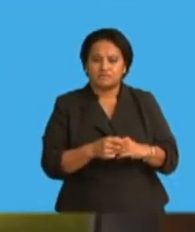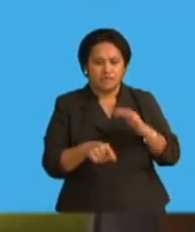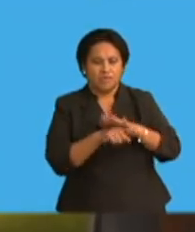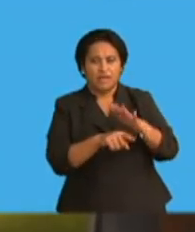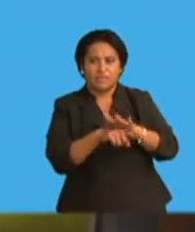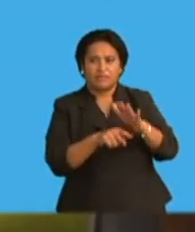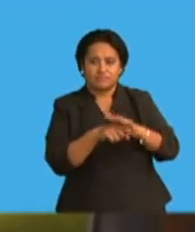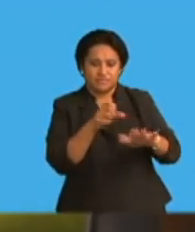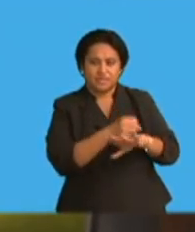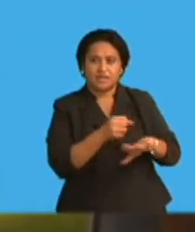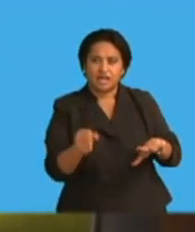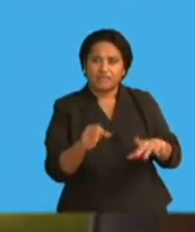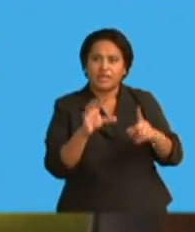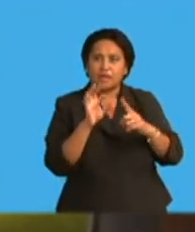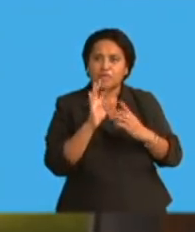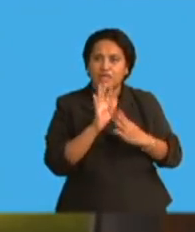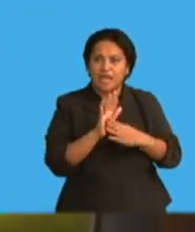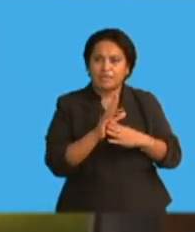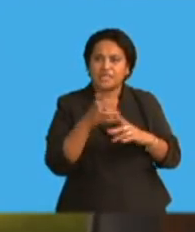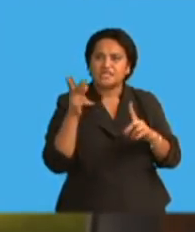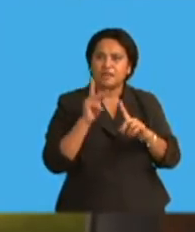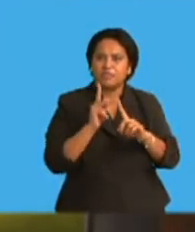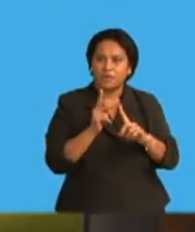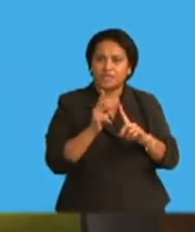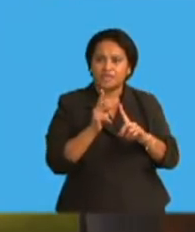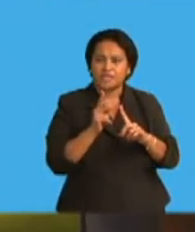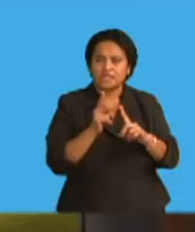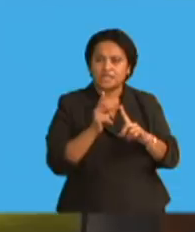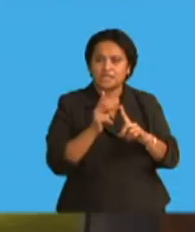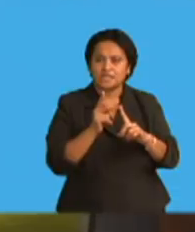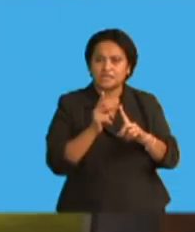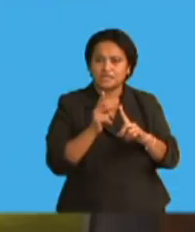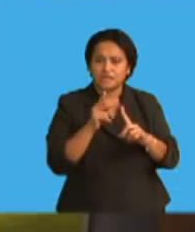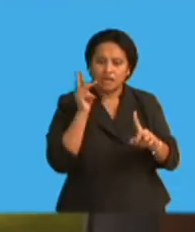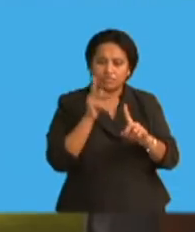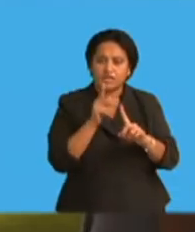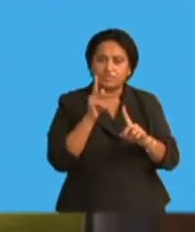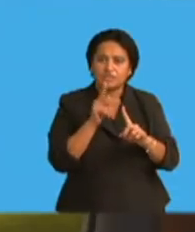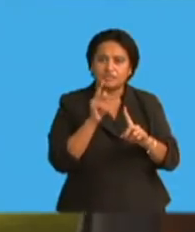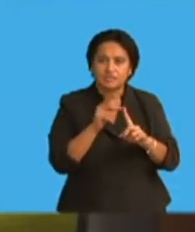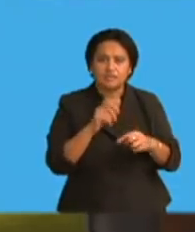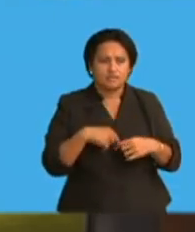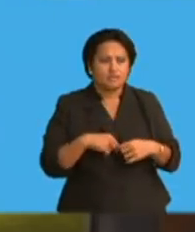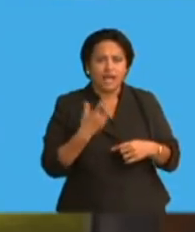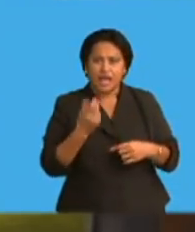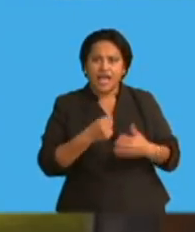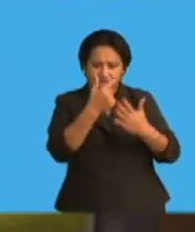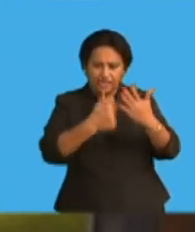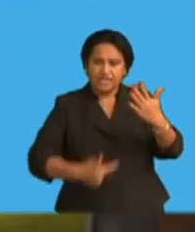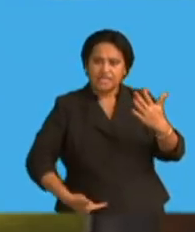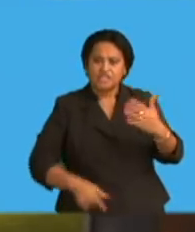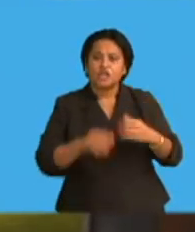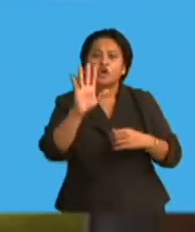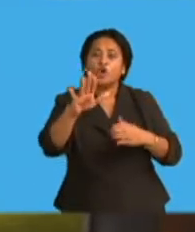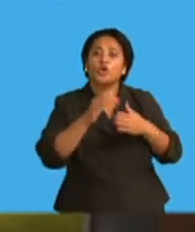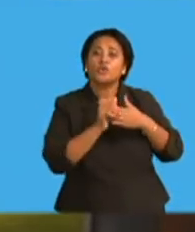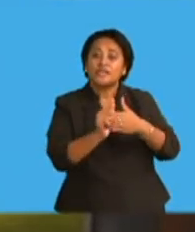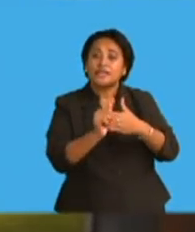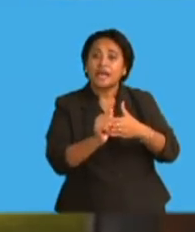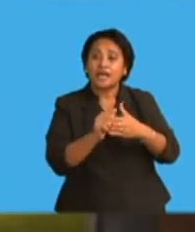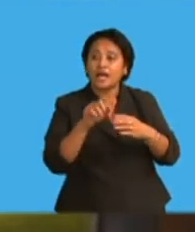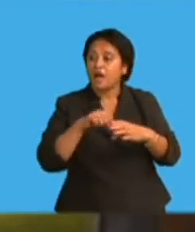political appointments. So what's the difference? I've got a whole list, I can give it to you here. Even your leader outside this parliament was the chairman for so many